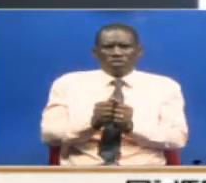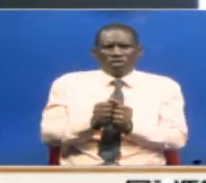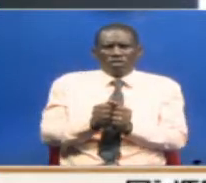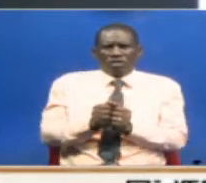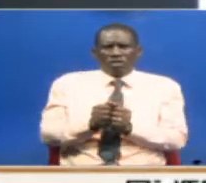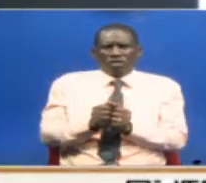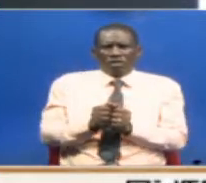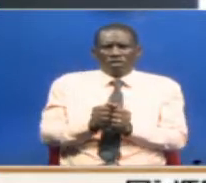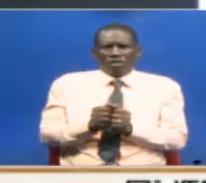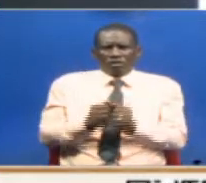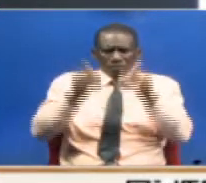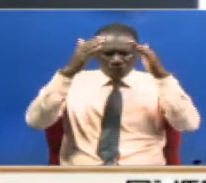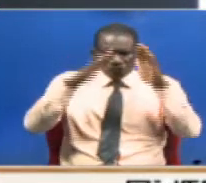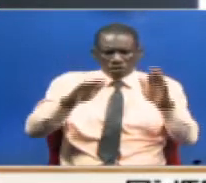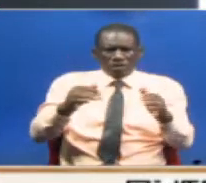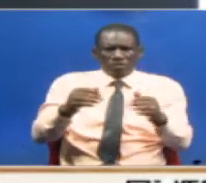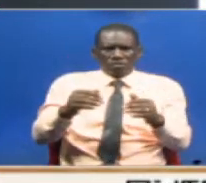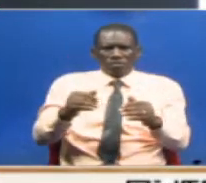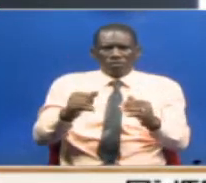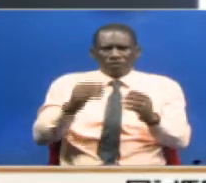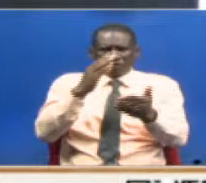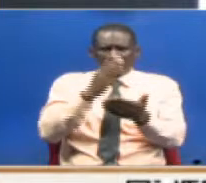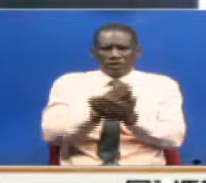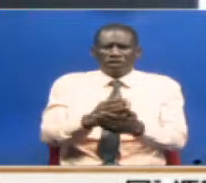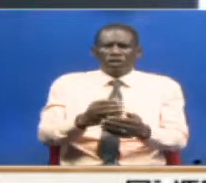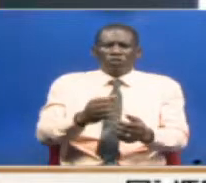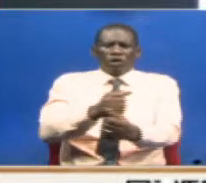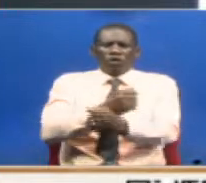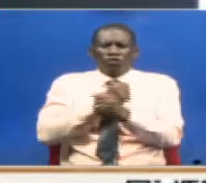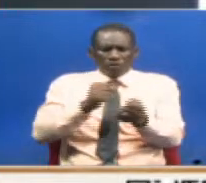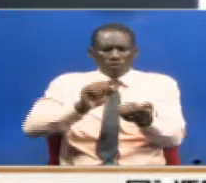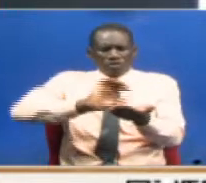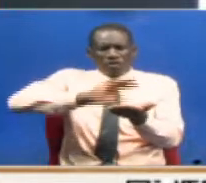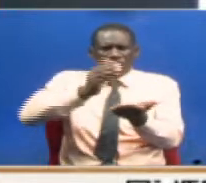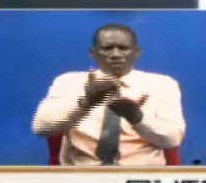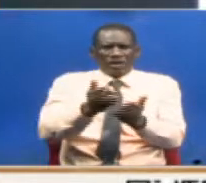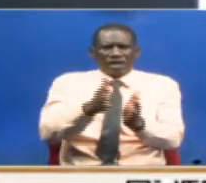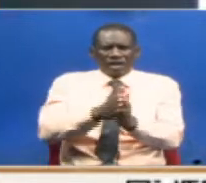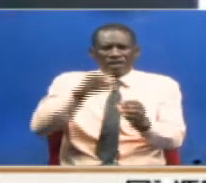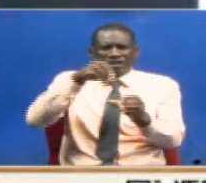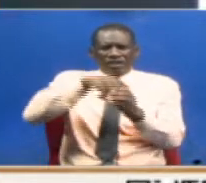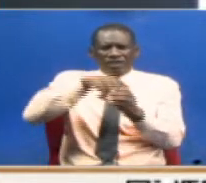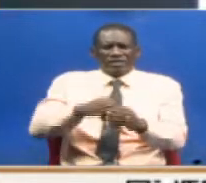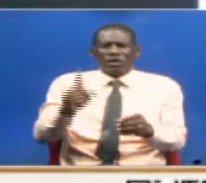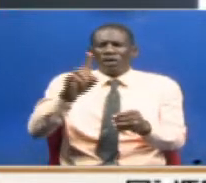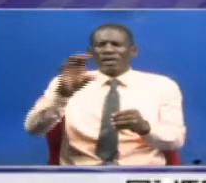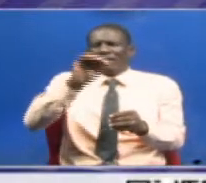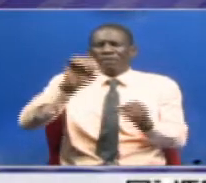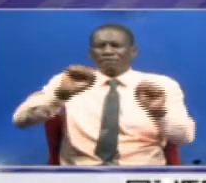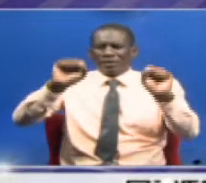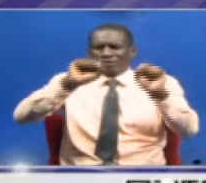are sure and confident that your funds and your investments are 100% safe with us.